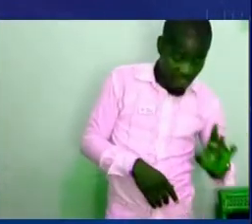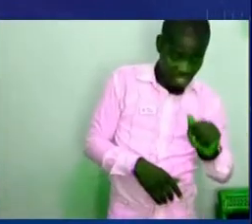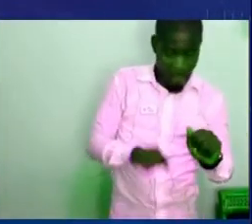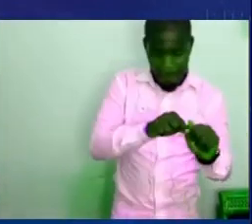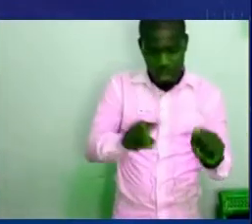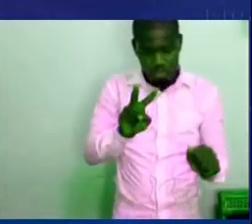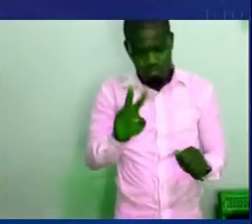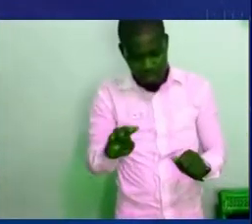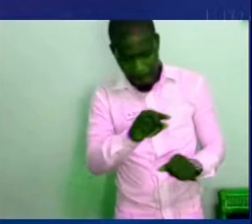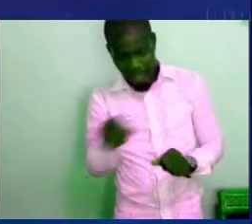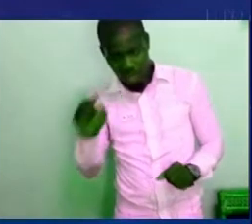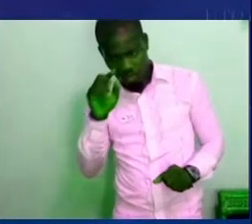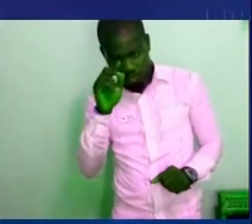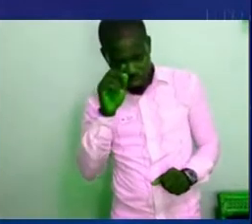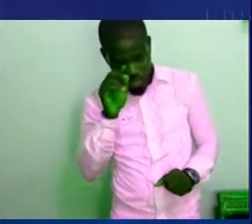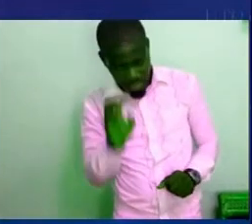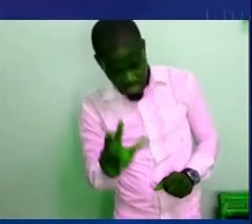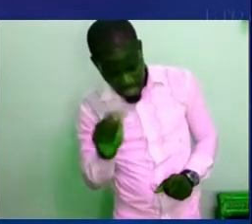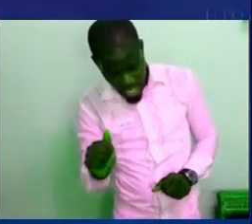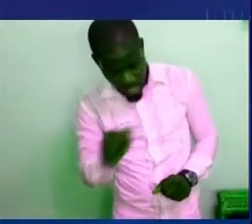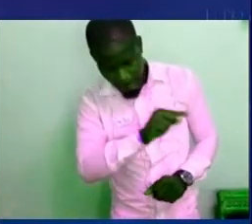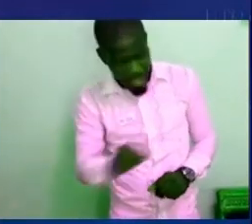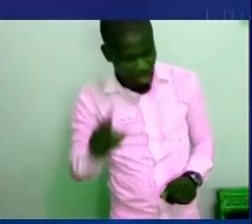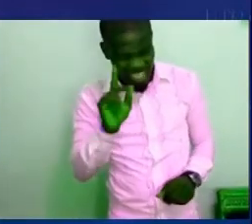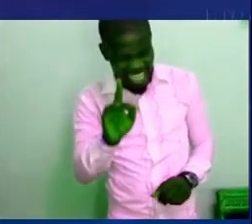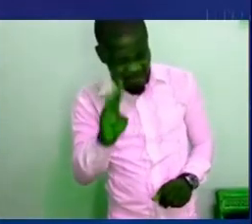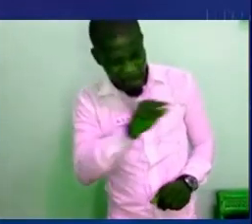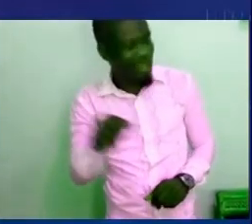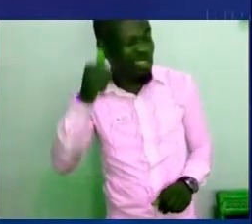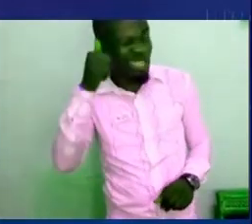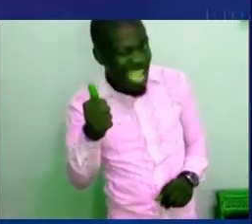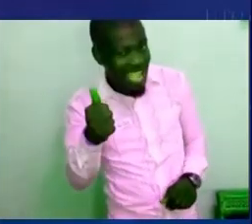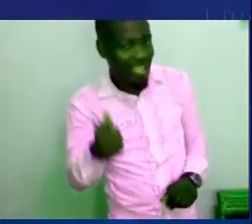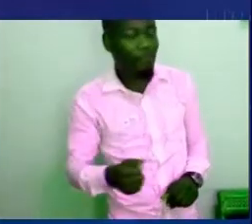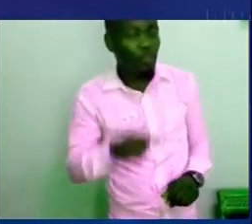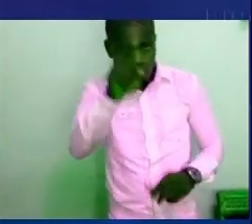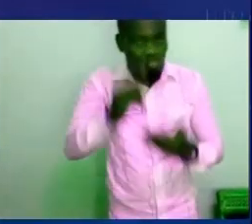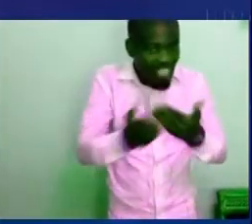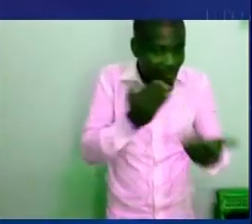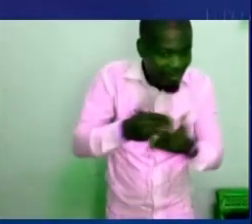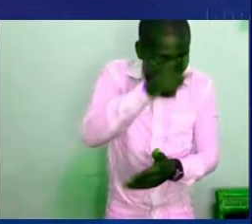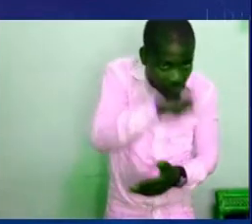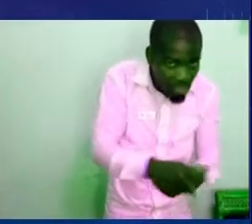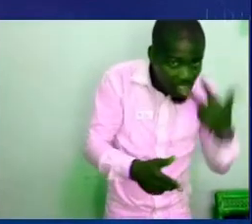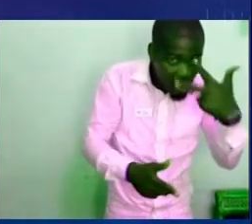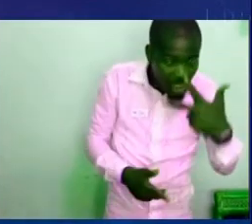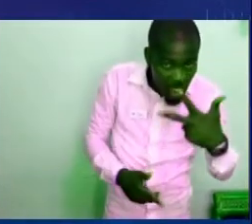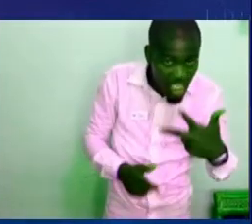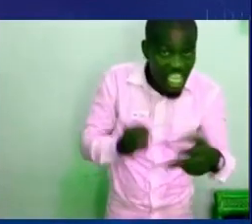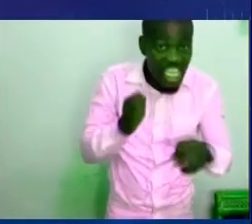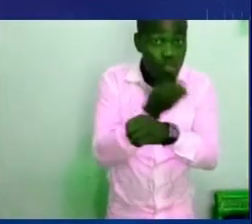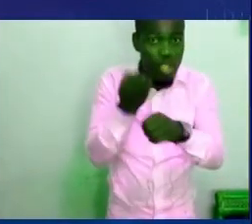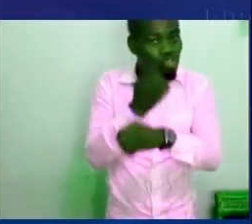3. 7a minus 2b minus 3a minus 8b minus a. I want you